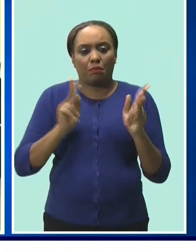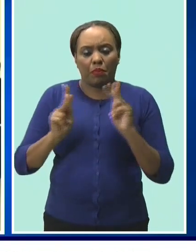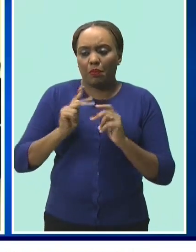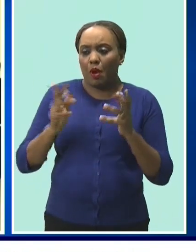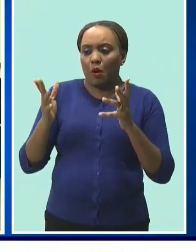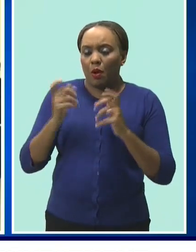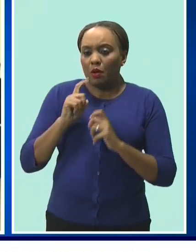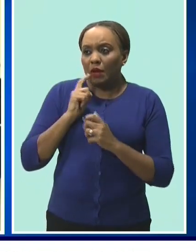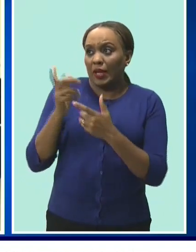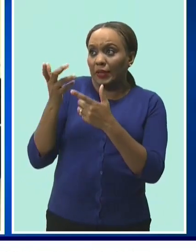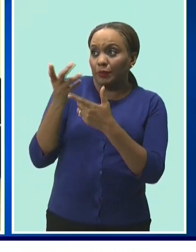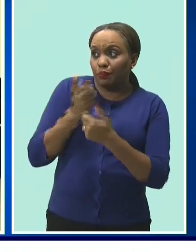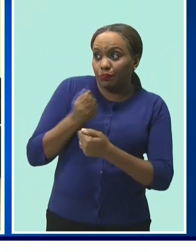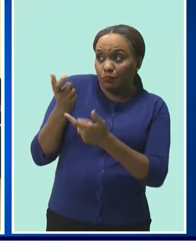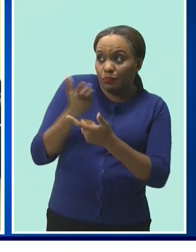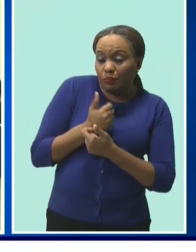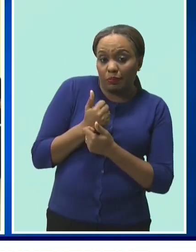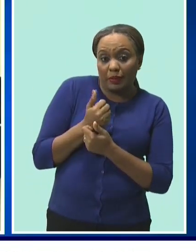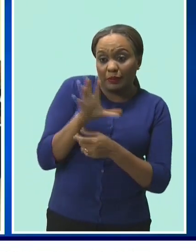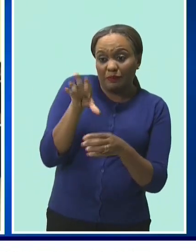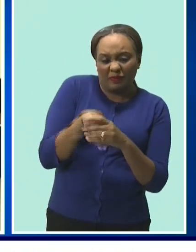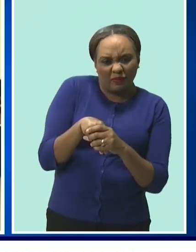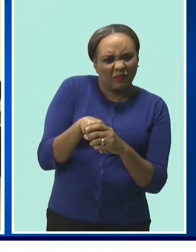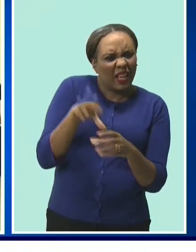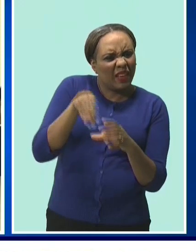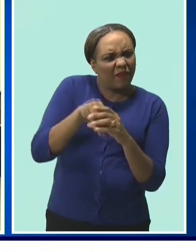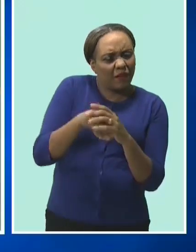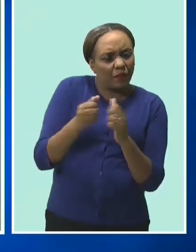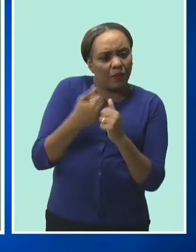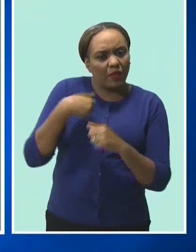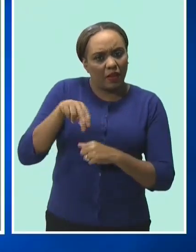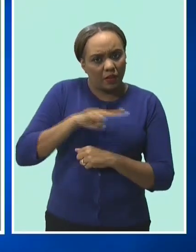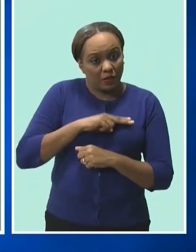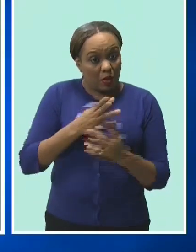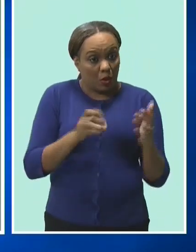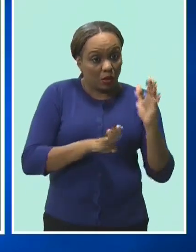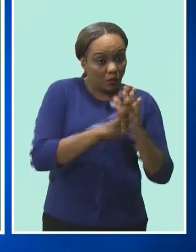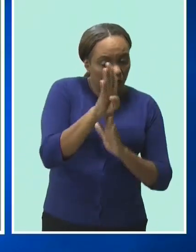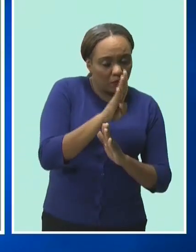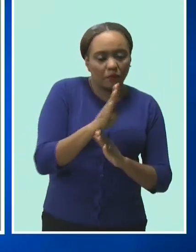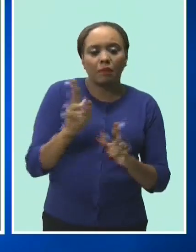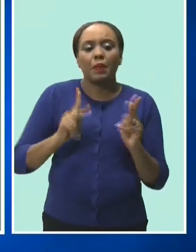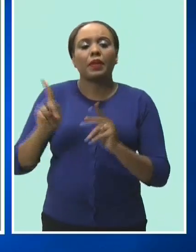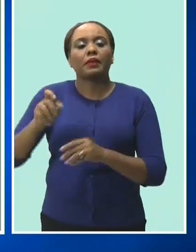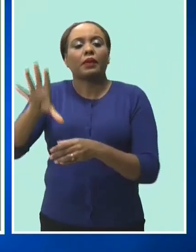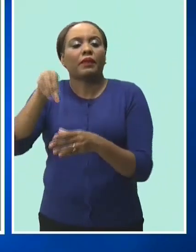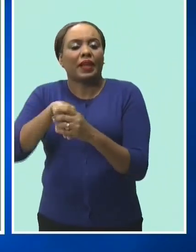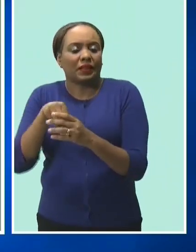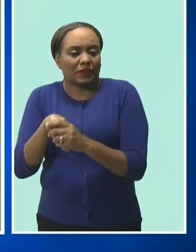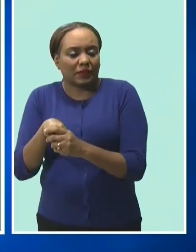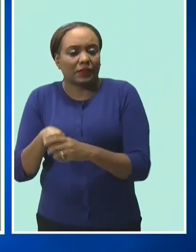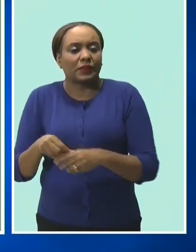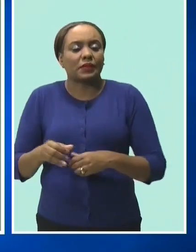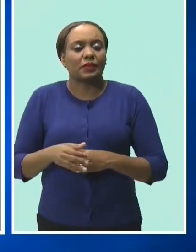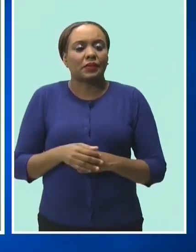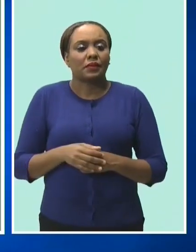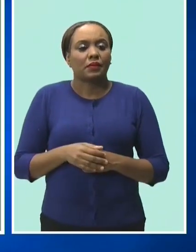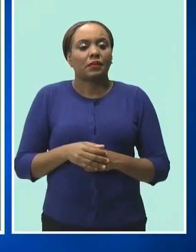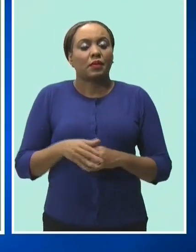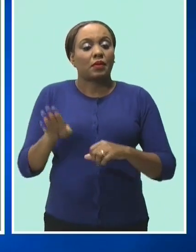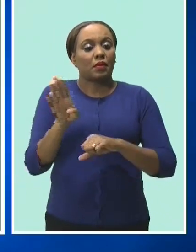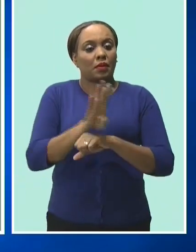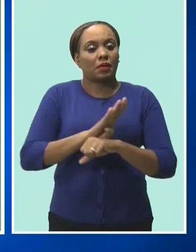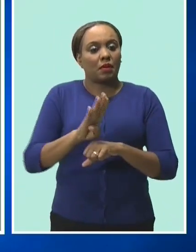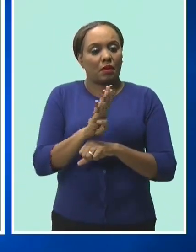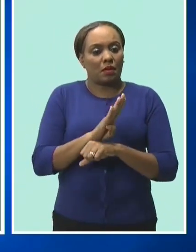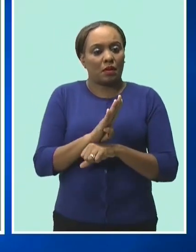in because, you know, the way you get growth is by getting investment. And we were also told that Barbados is one of the